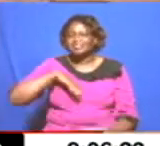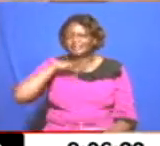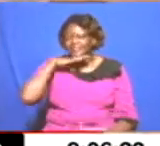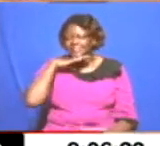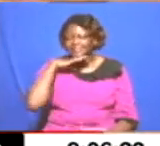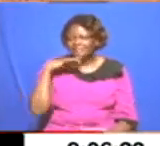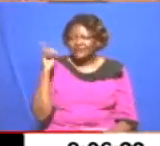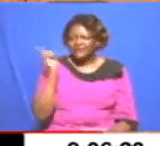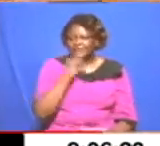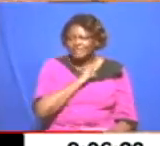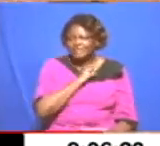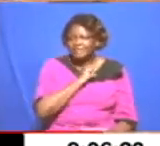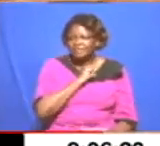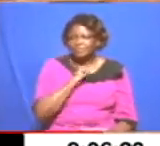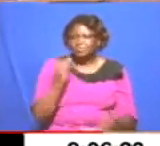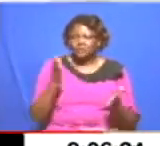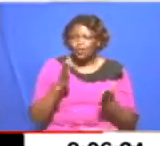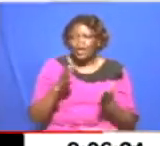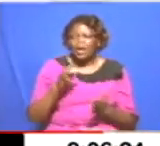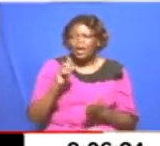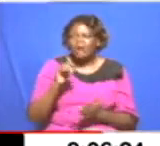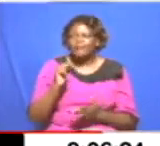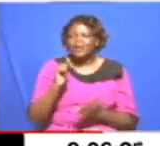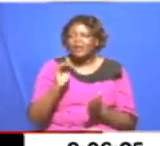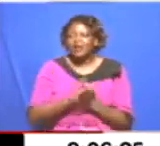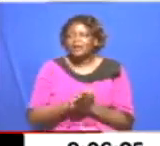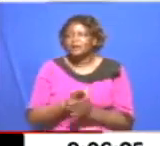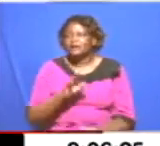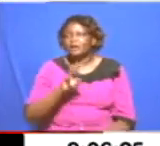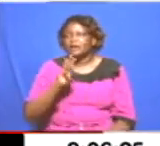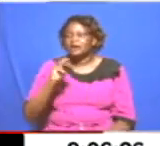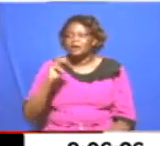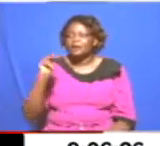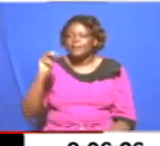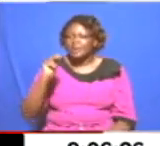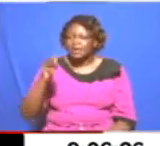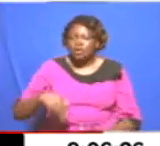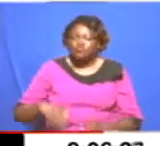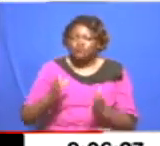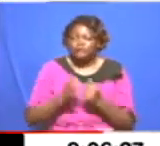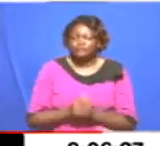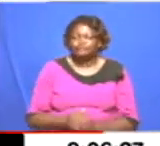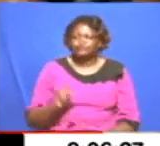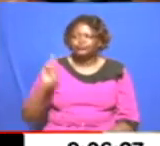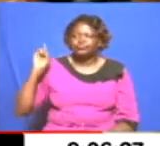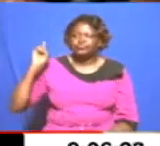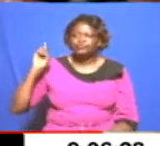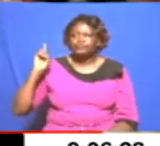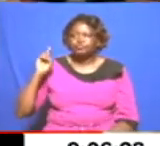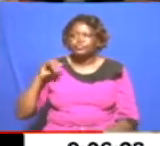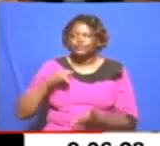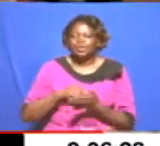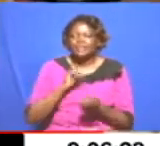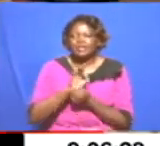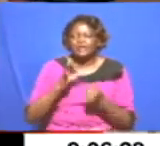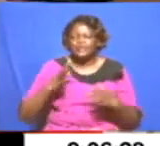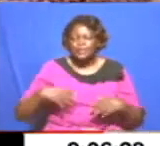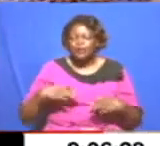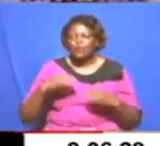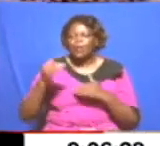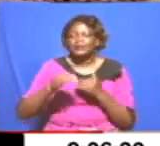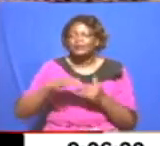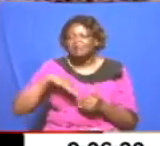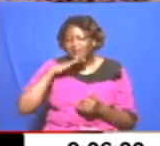area along the Arabia Mandera Highway. Abdi Ibrahim is among the 13 people who escaped death by a